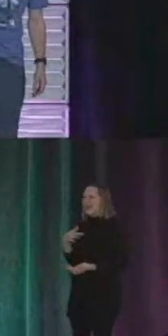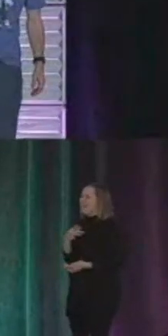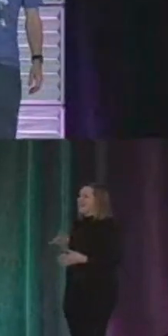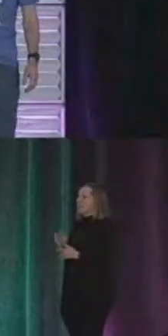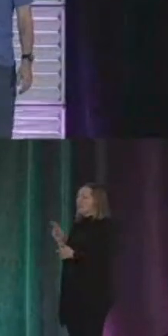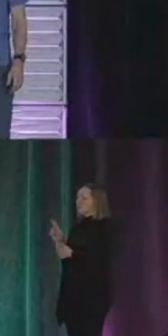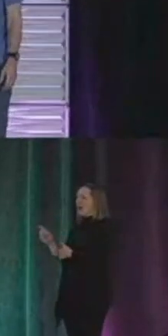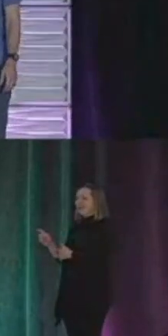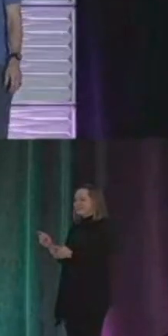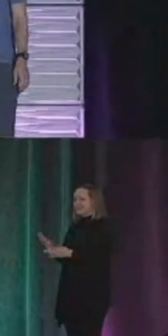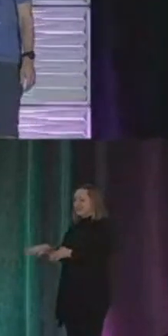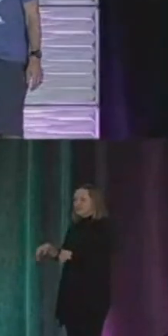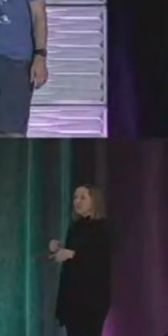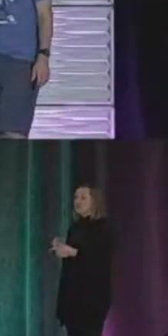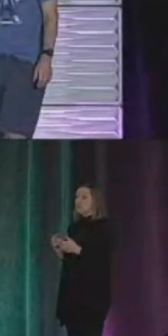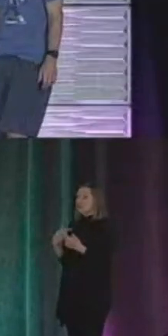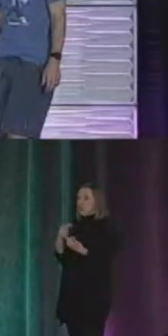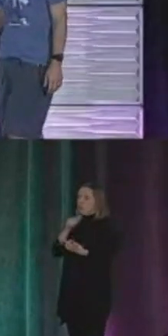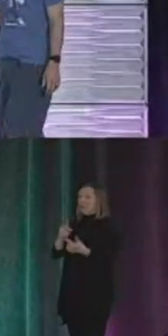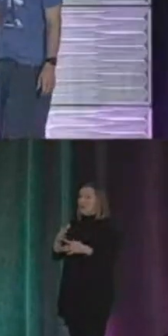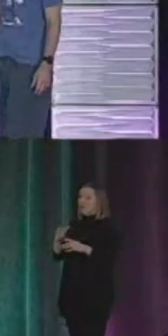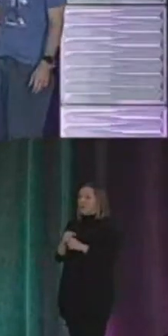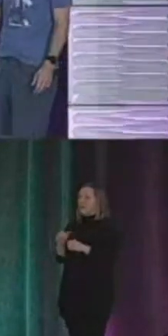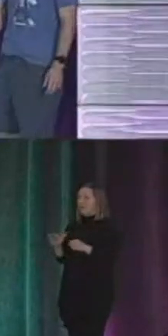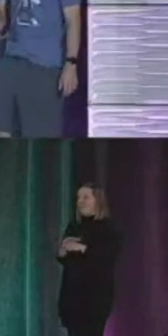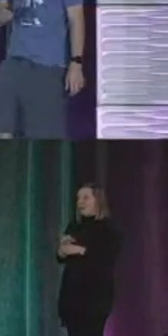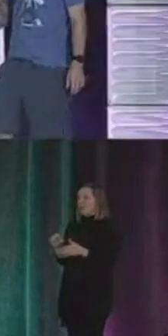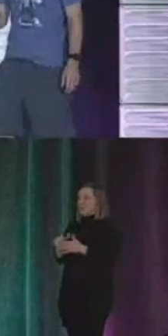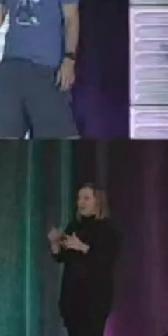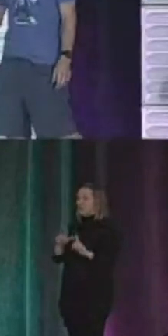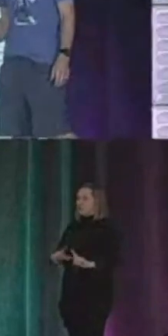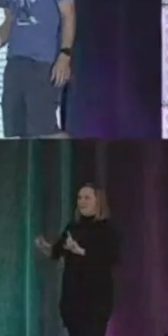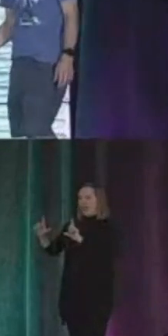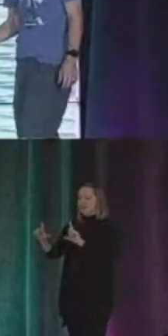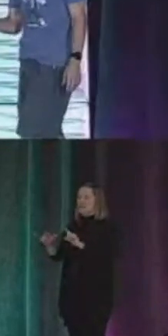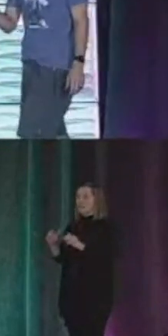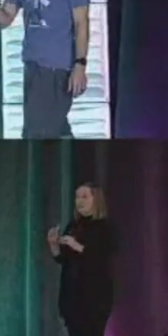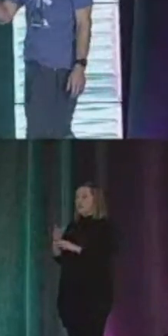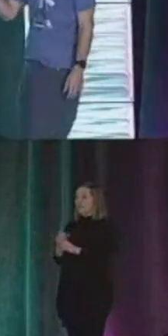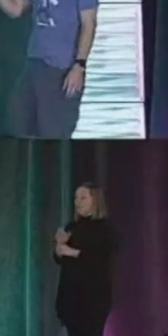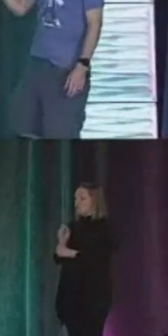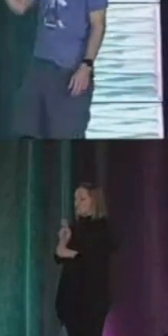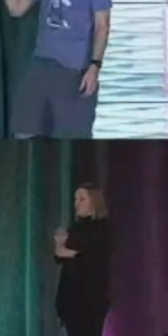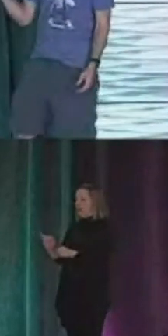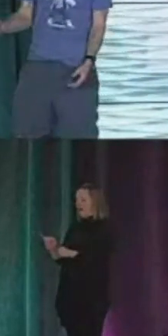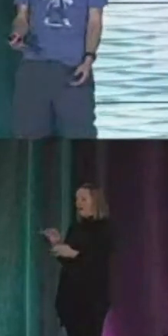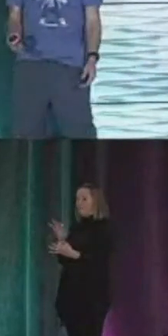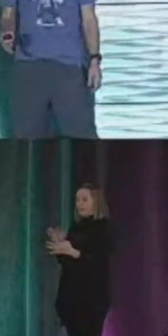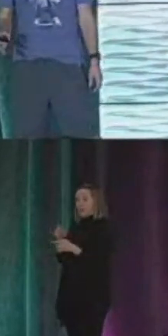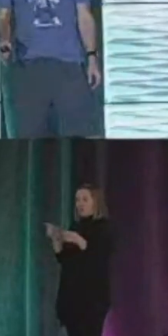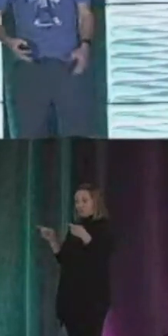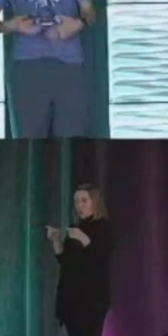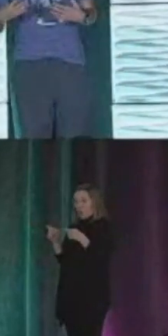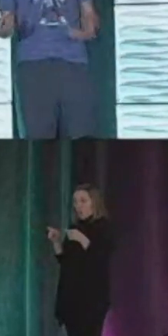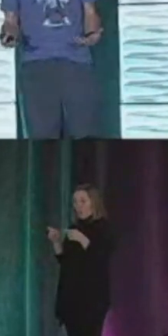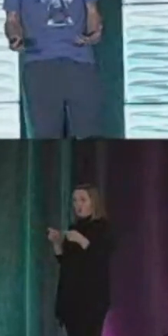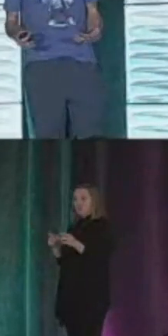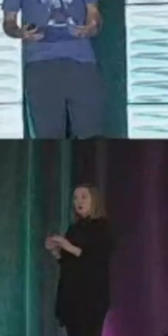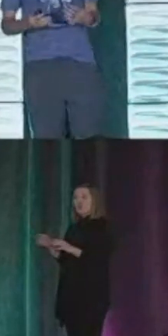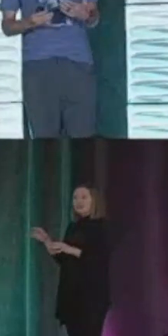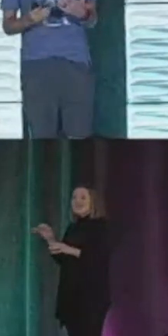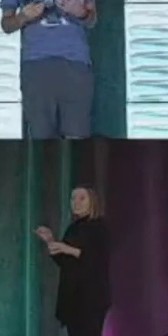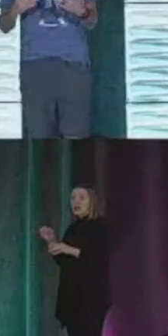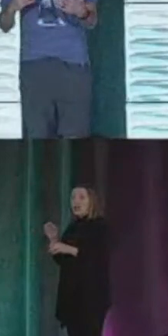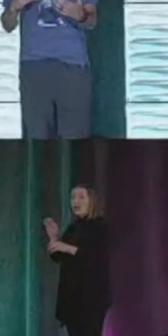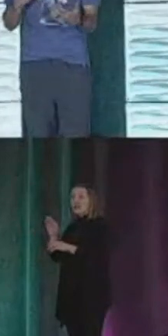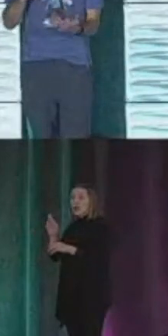UX. So we don't get the full page refresh. And we get UI feedback control. We're emulating the browser, doing a lot better